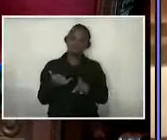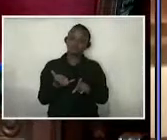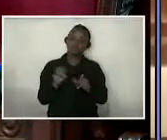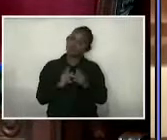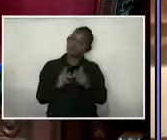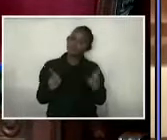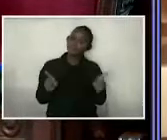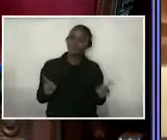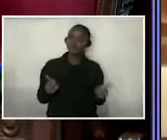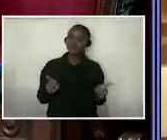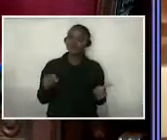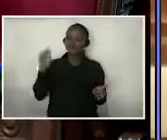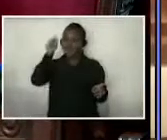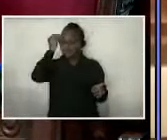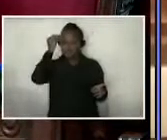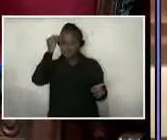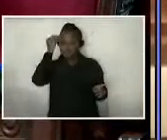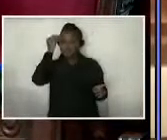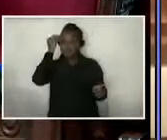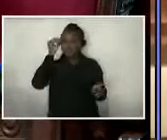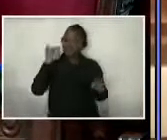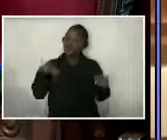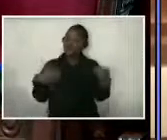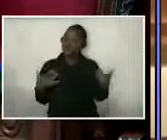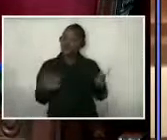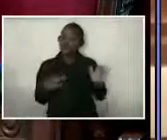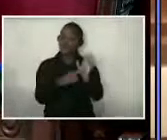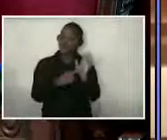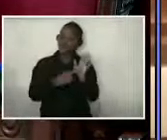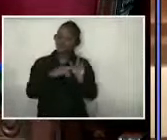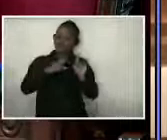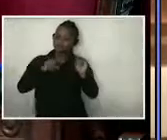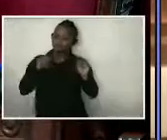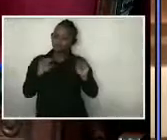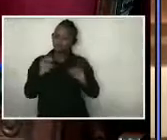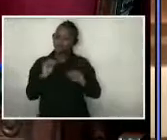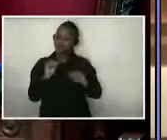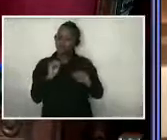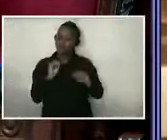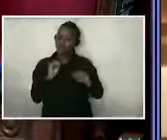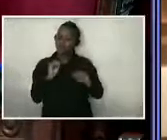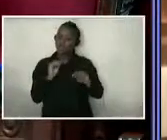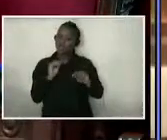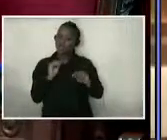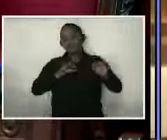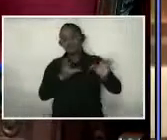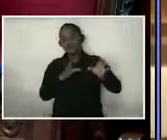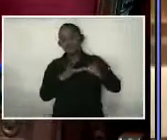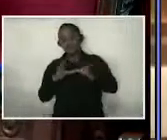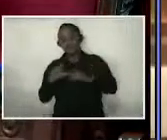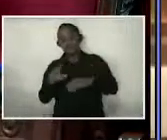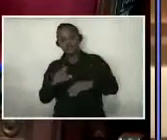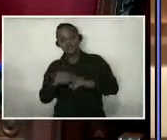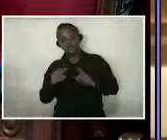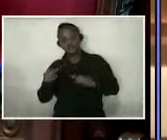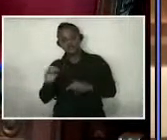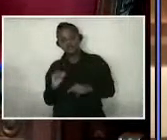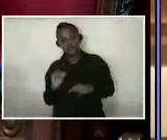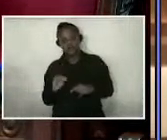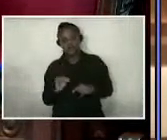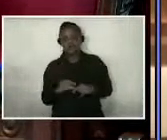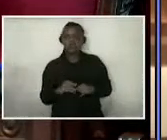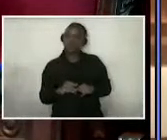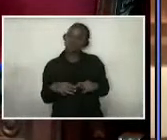wider representation due to different parties with the different ideologies working together, as well as stability arising